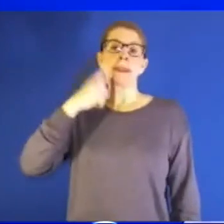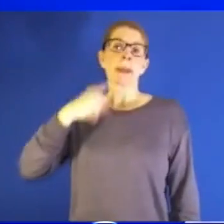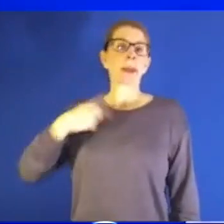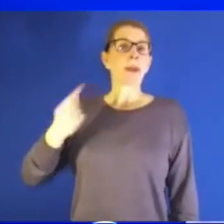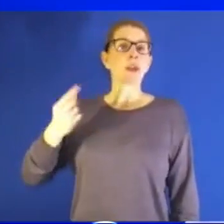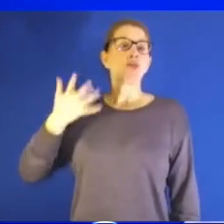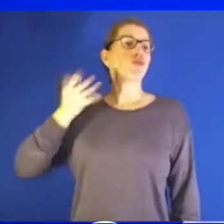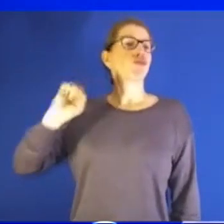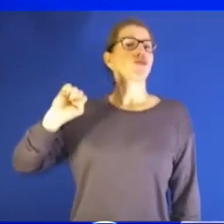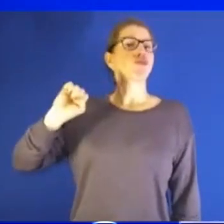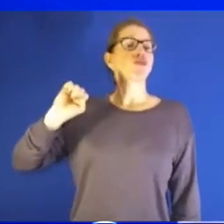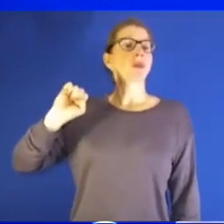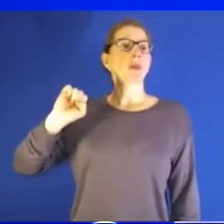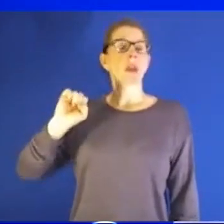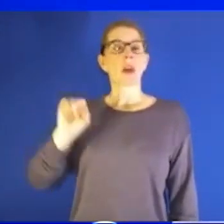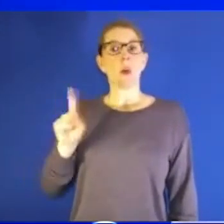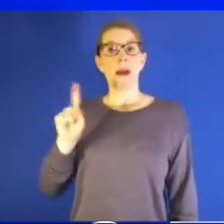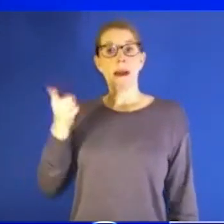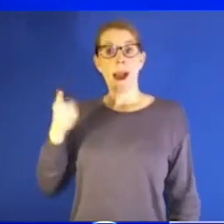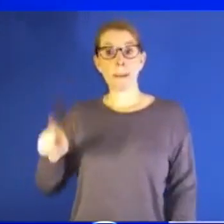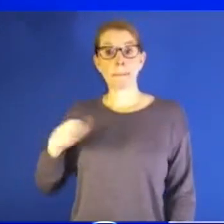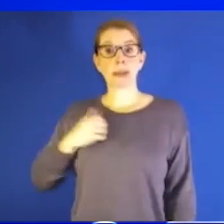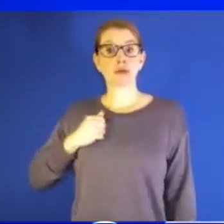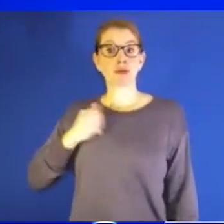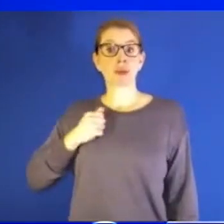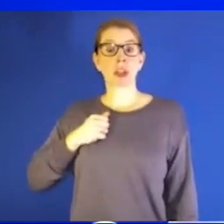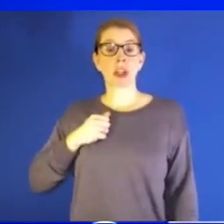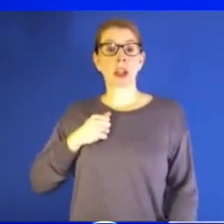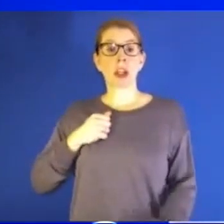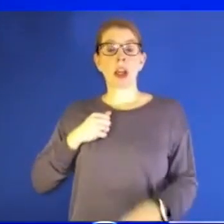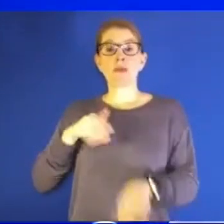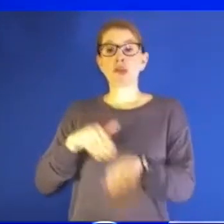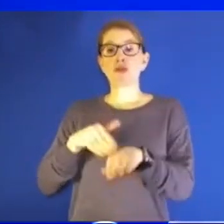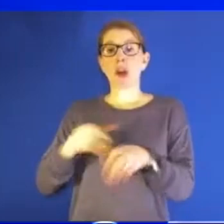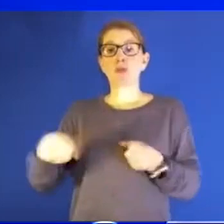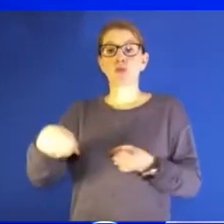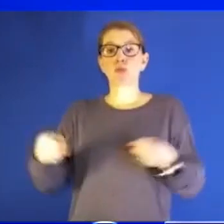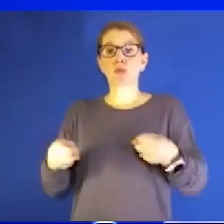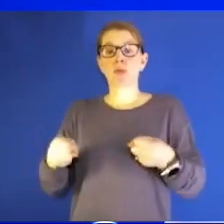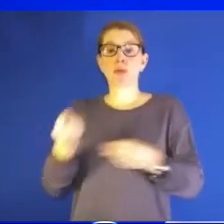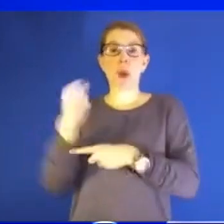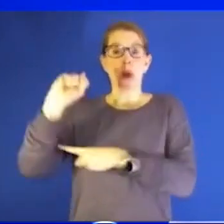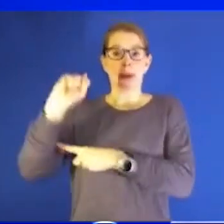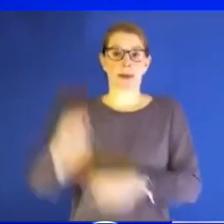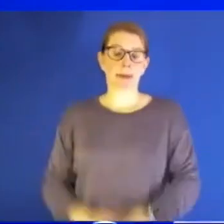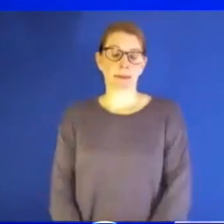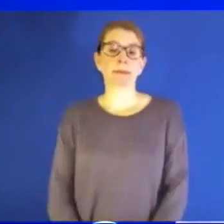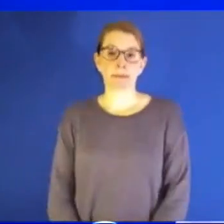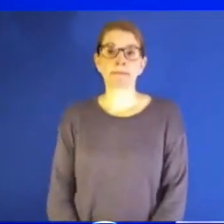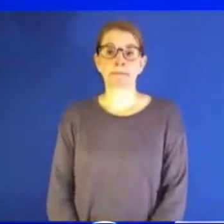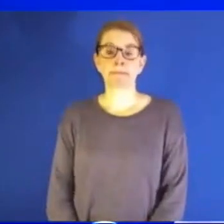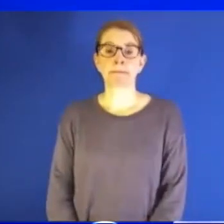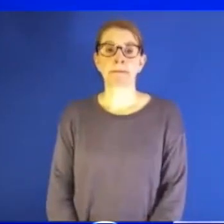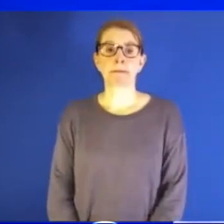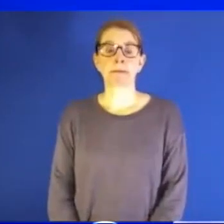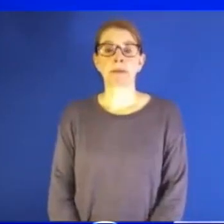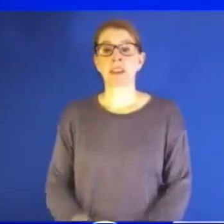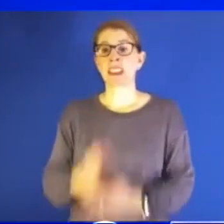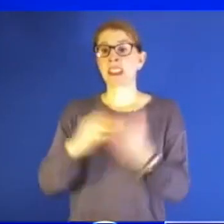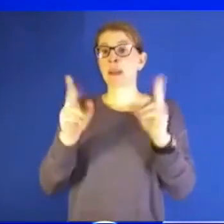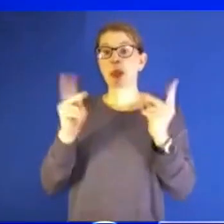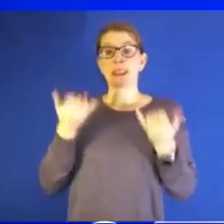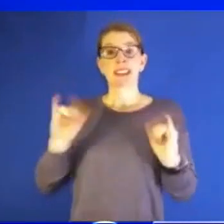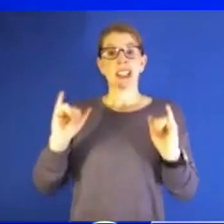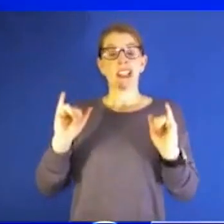now in Canada with the truckers' protests. So, unfortunately, some people still don't want to get